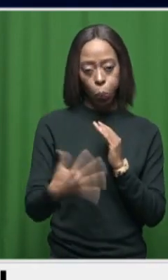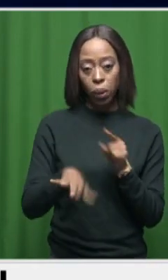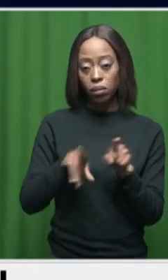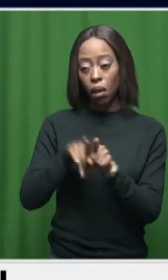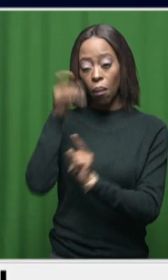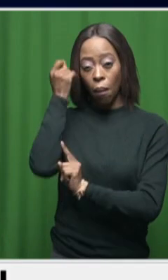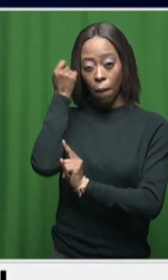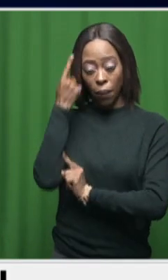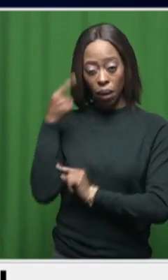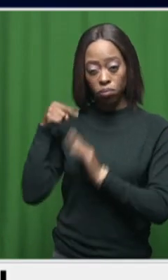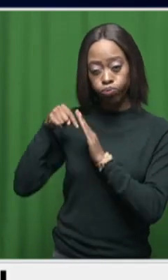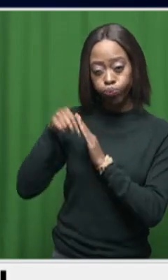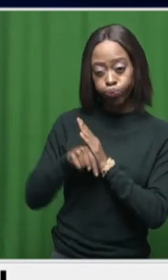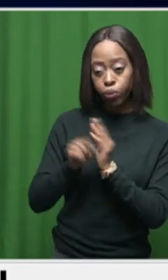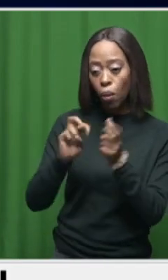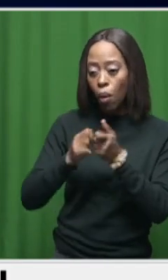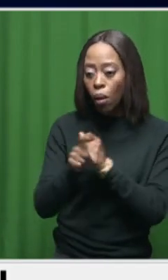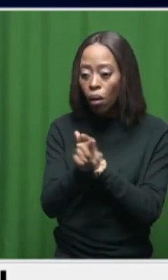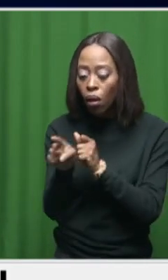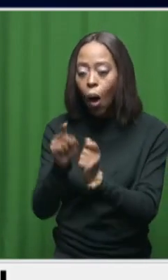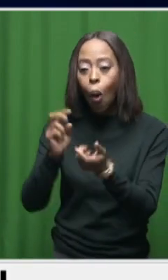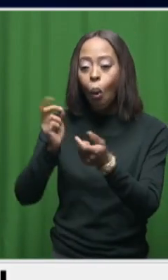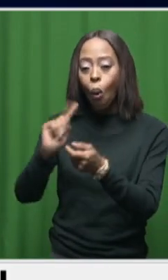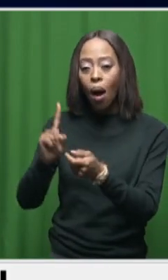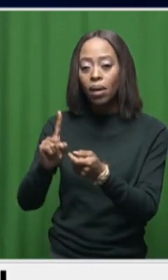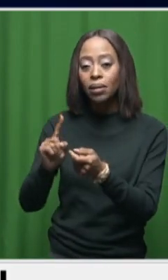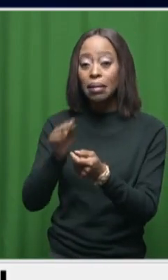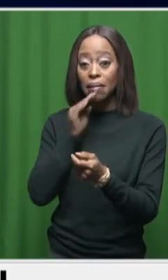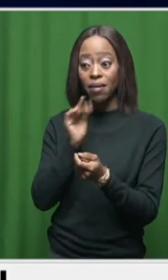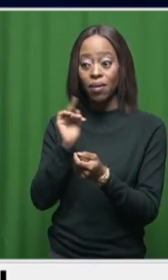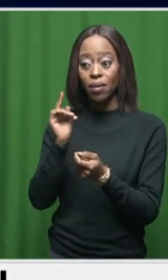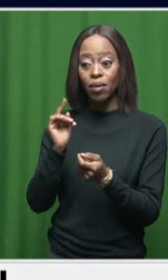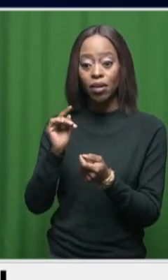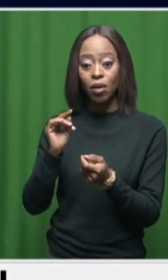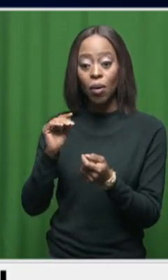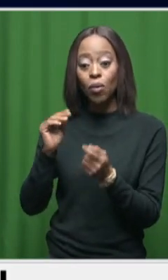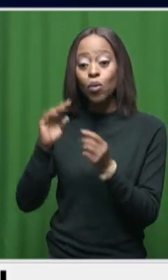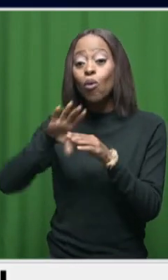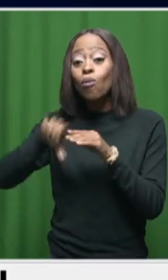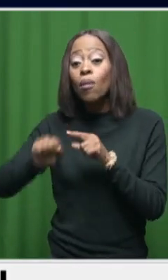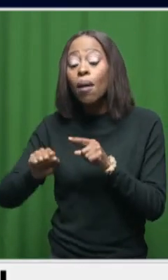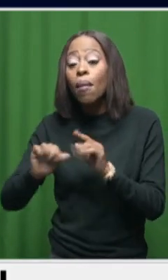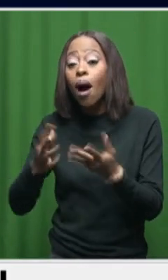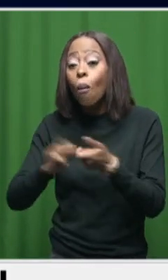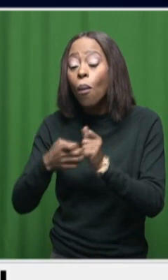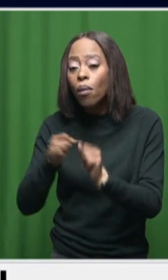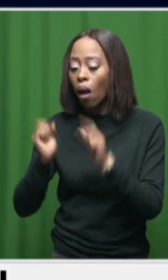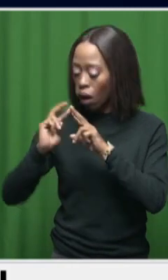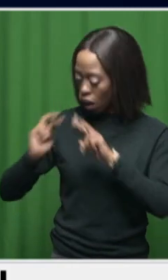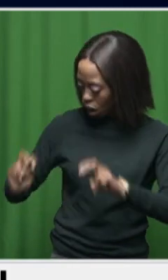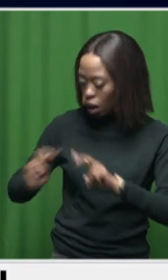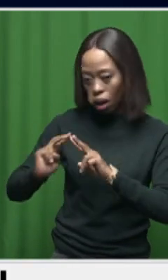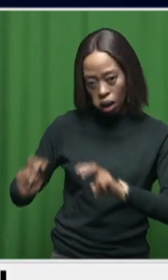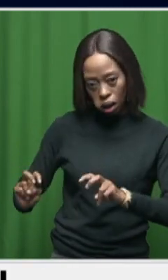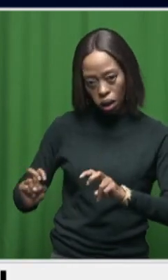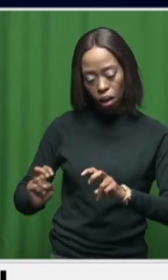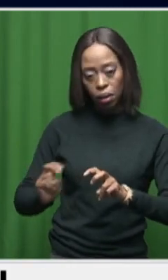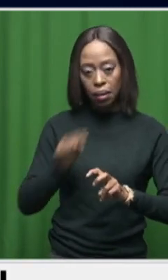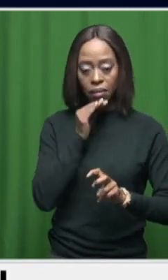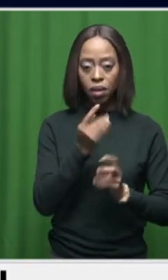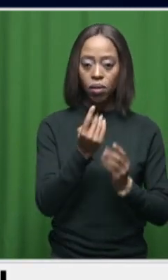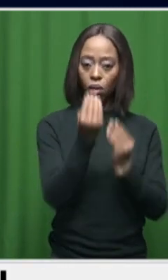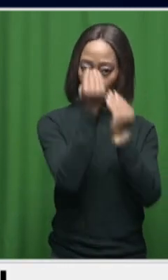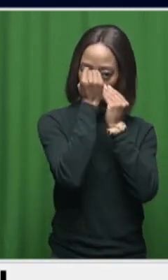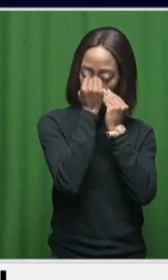understand exactly what their problems are, and you have to dig to find what their problems are. So you have to be trained in such a way